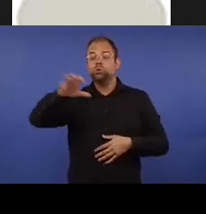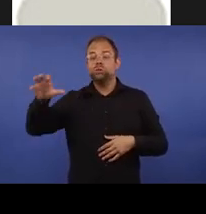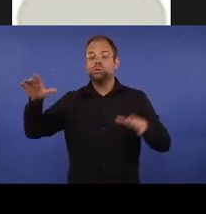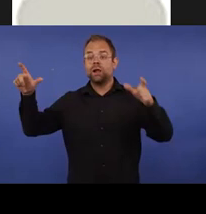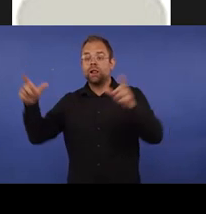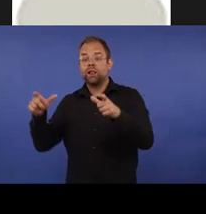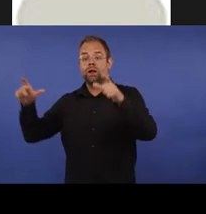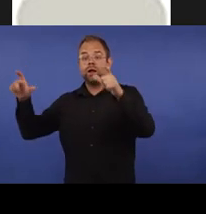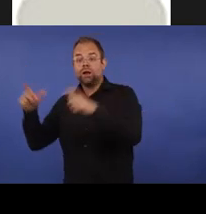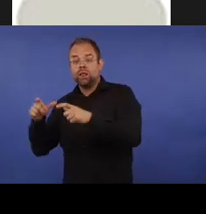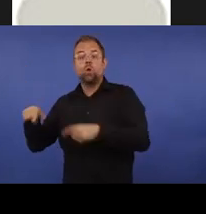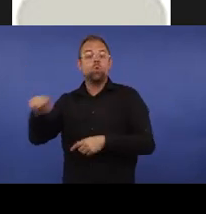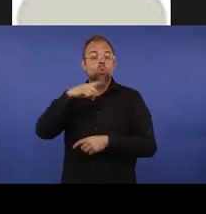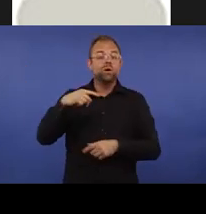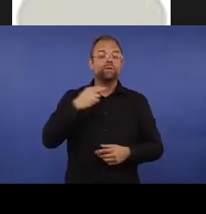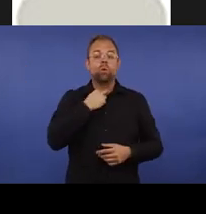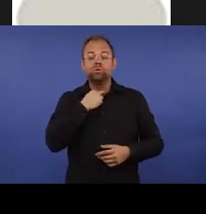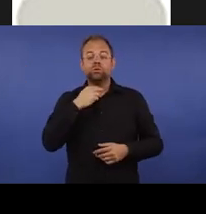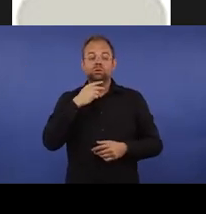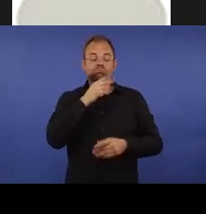us always. Thank you.